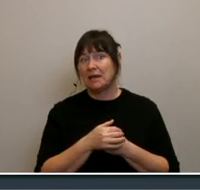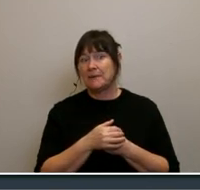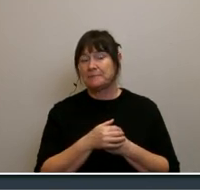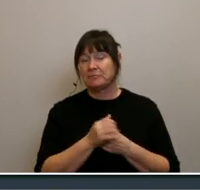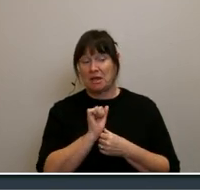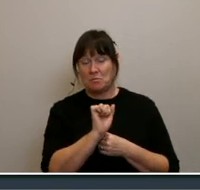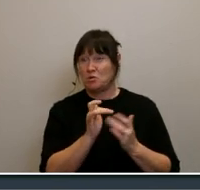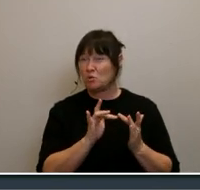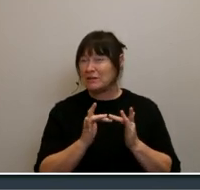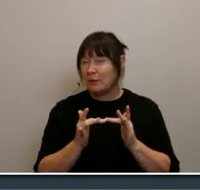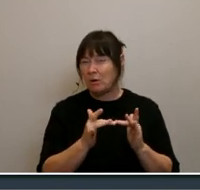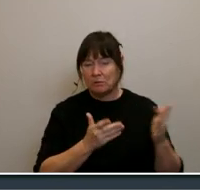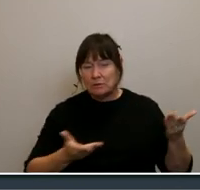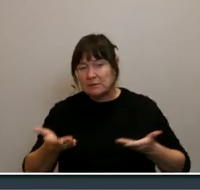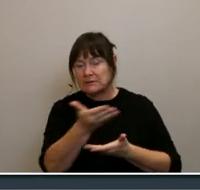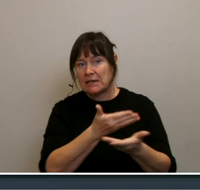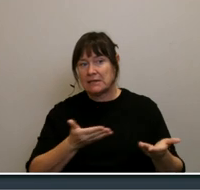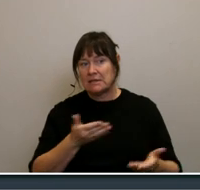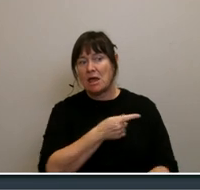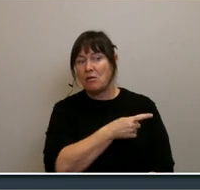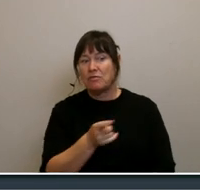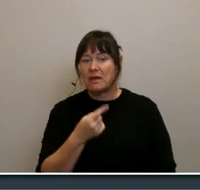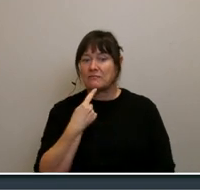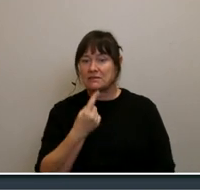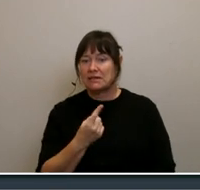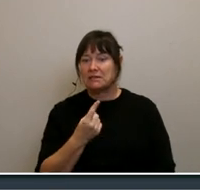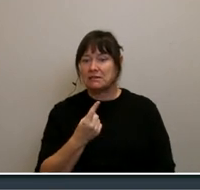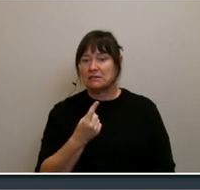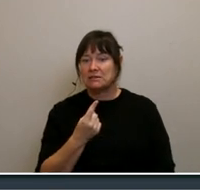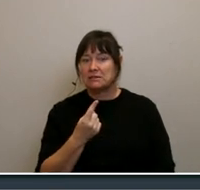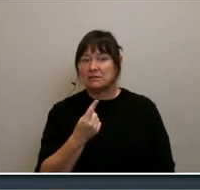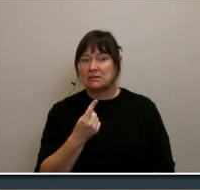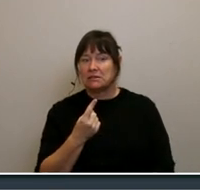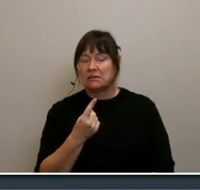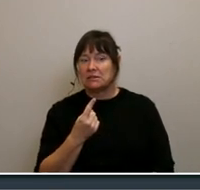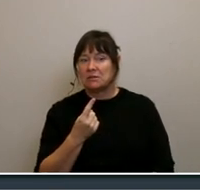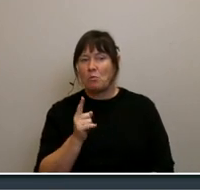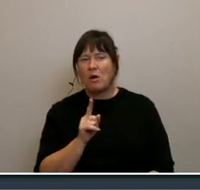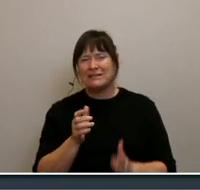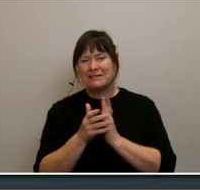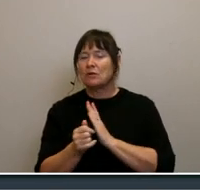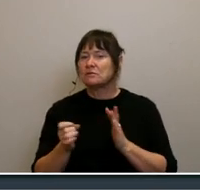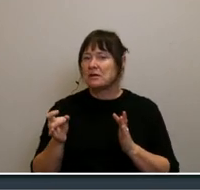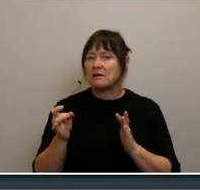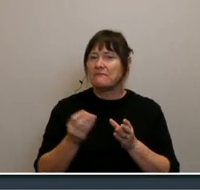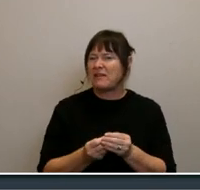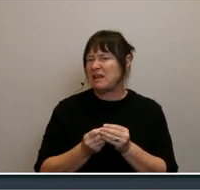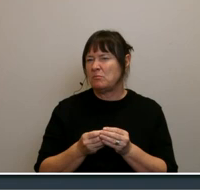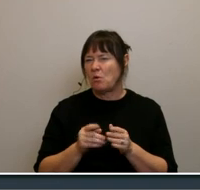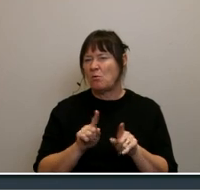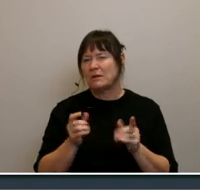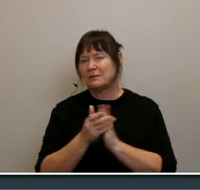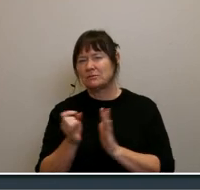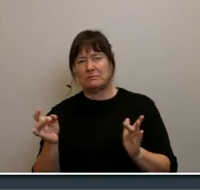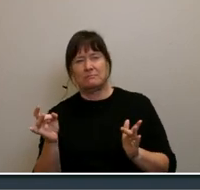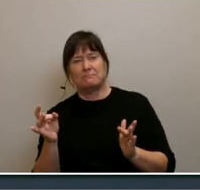have expressed would be valuable or vital in the formation of any of this of a program like